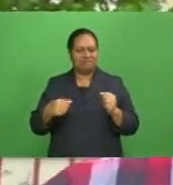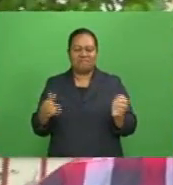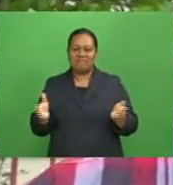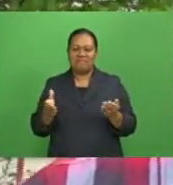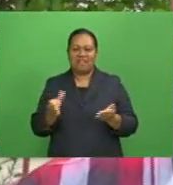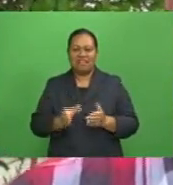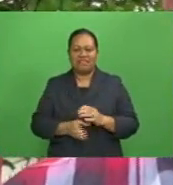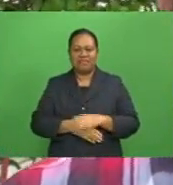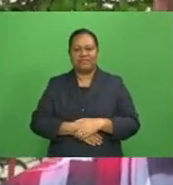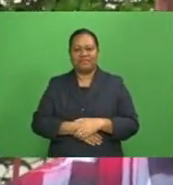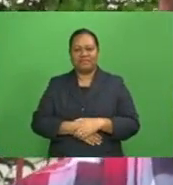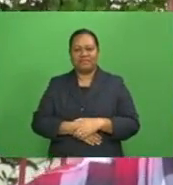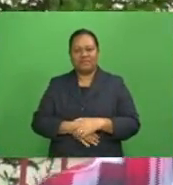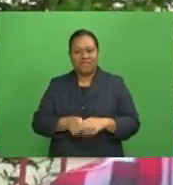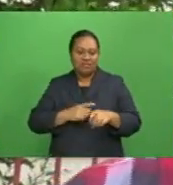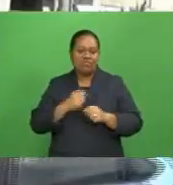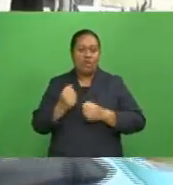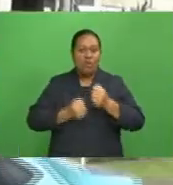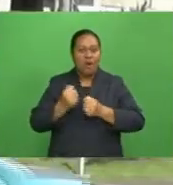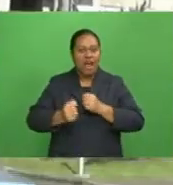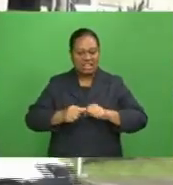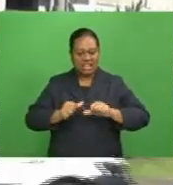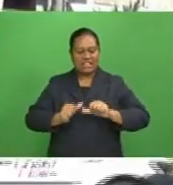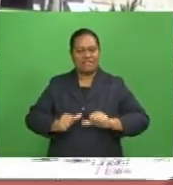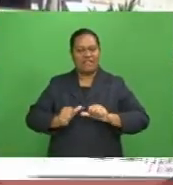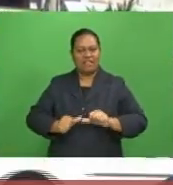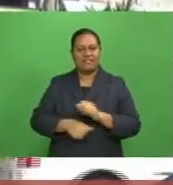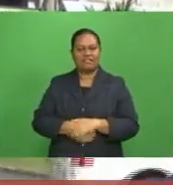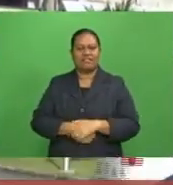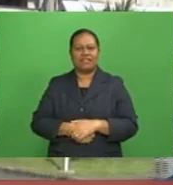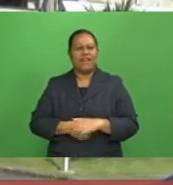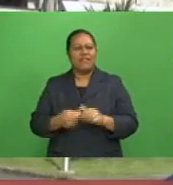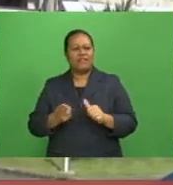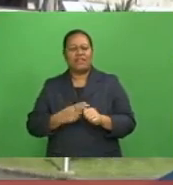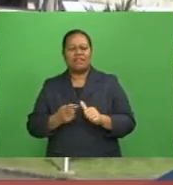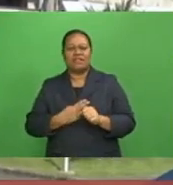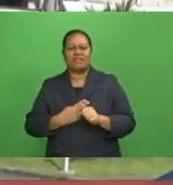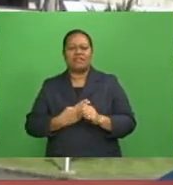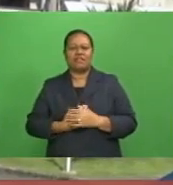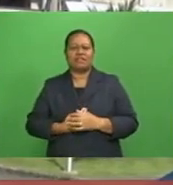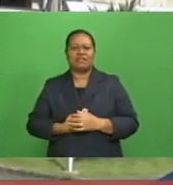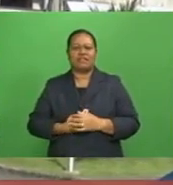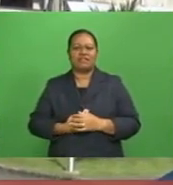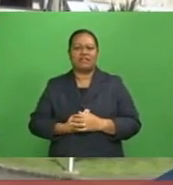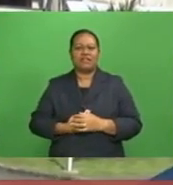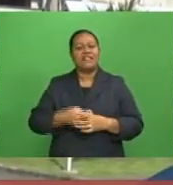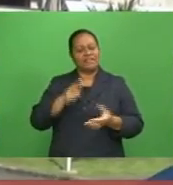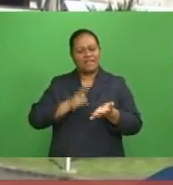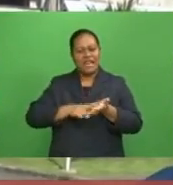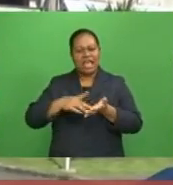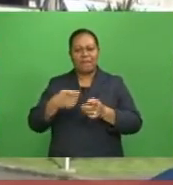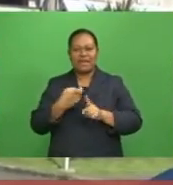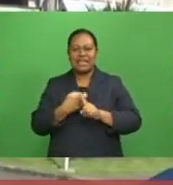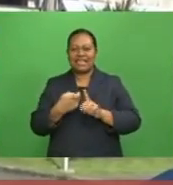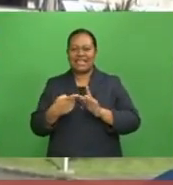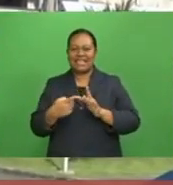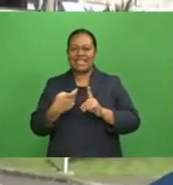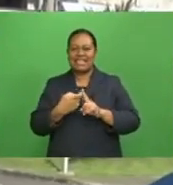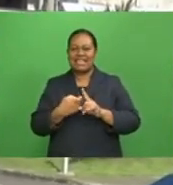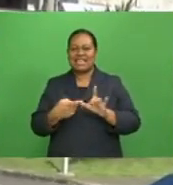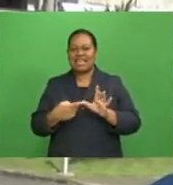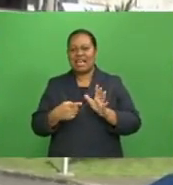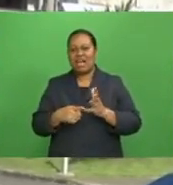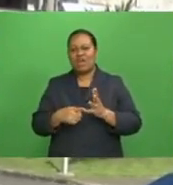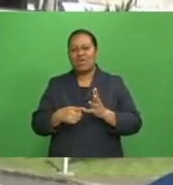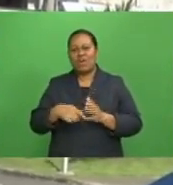in terms of running lines and defense. My favorite player, NRL player is William Kikau, because he is my